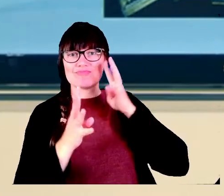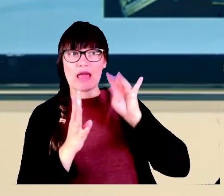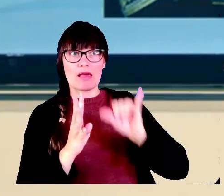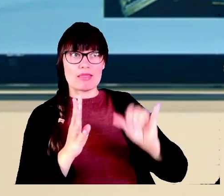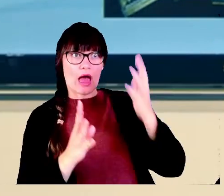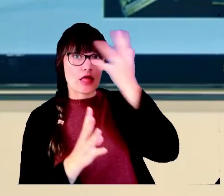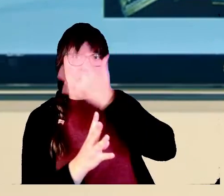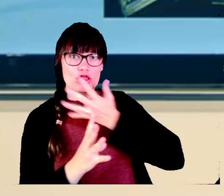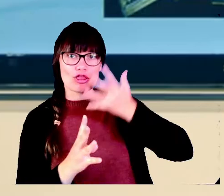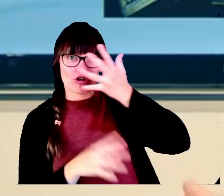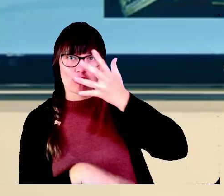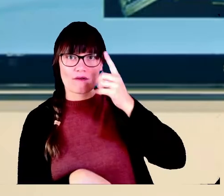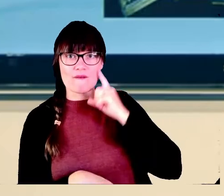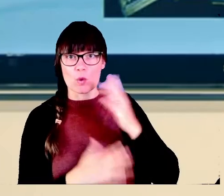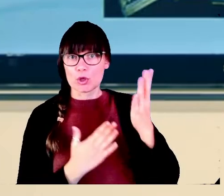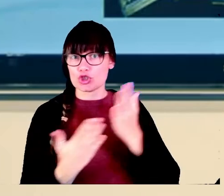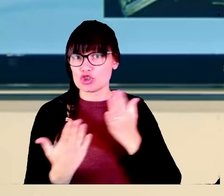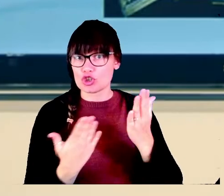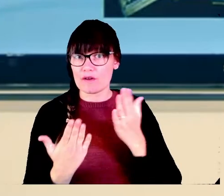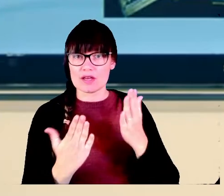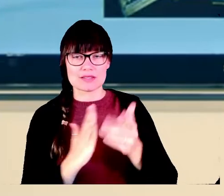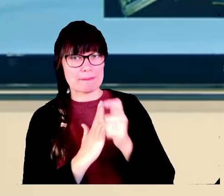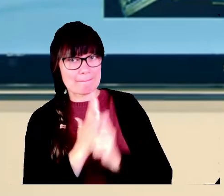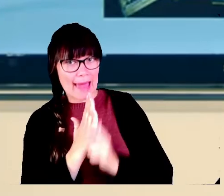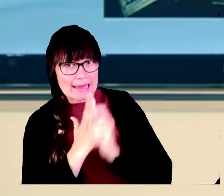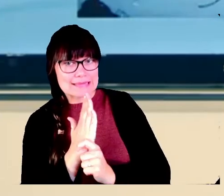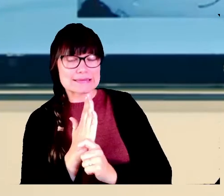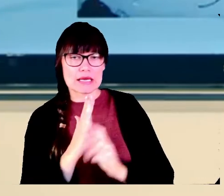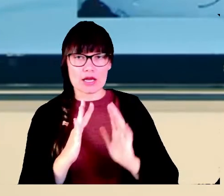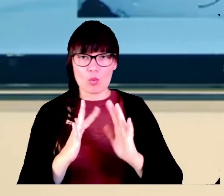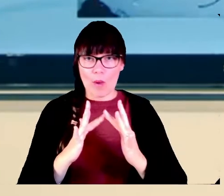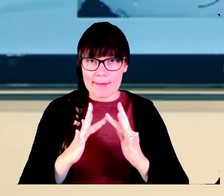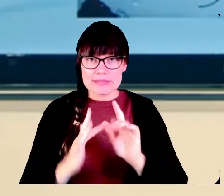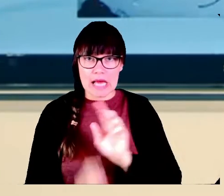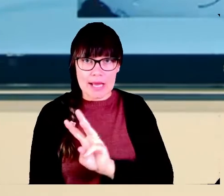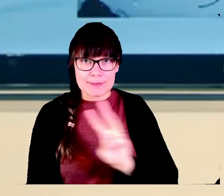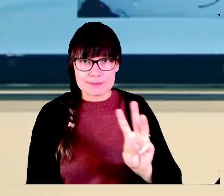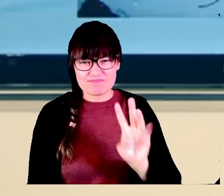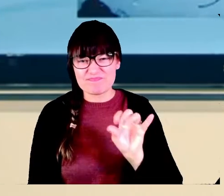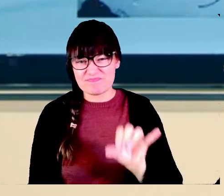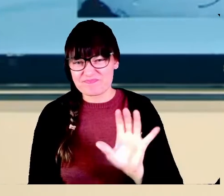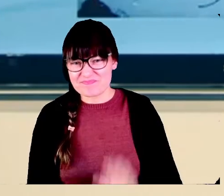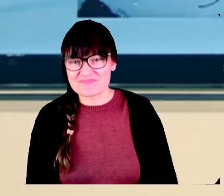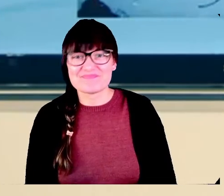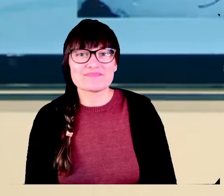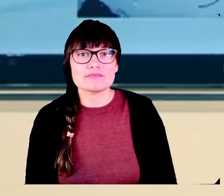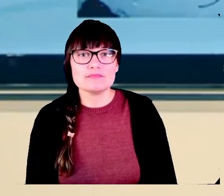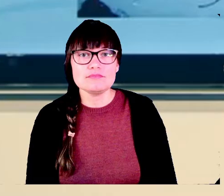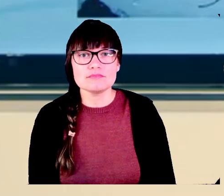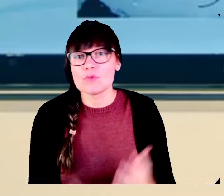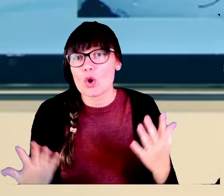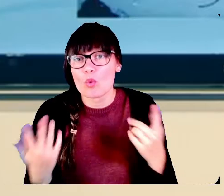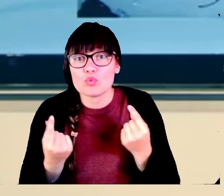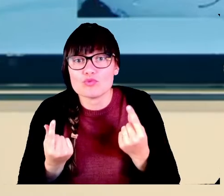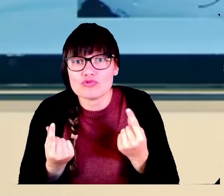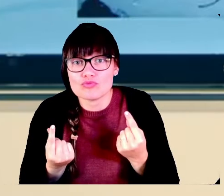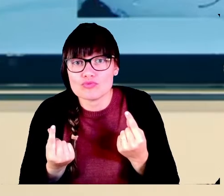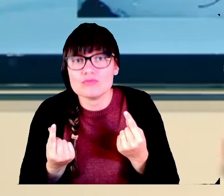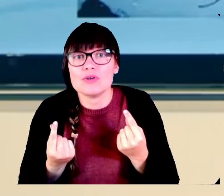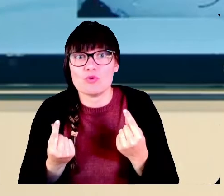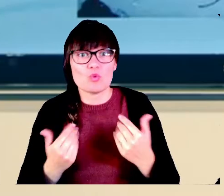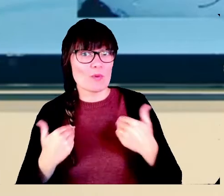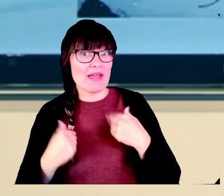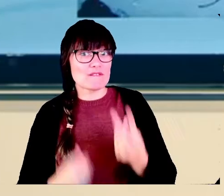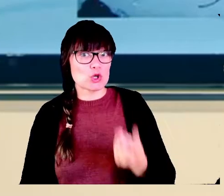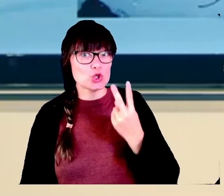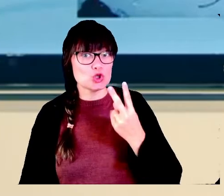for their product or their service or their magazine. So it is definitely in demand. So what can you do? There are 2-year colleges